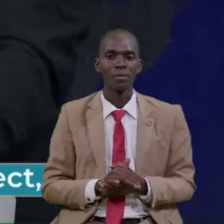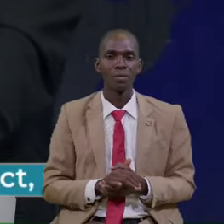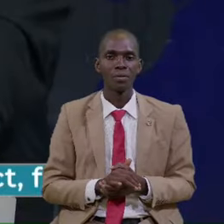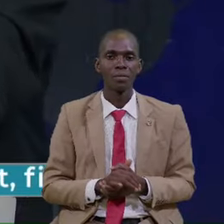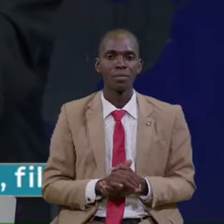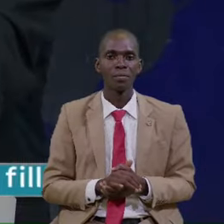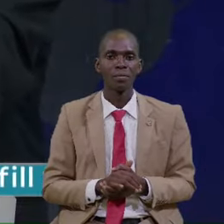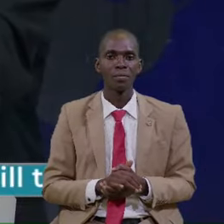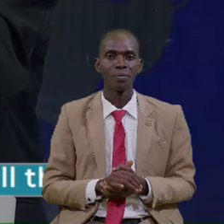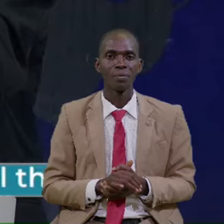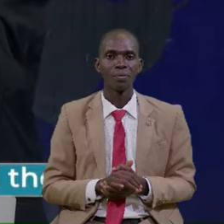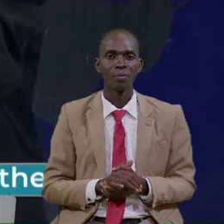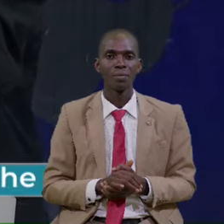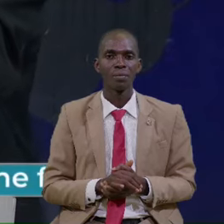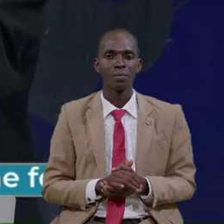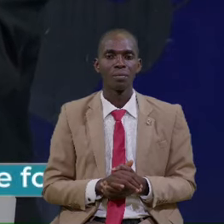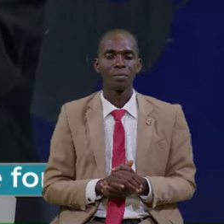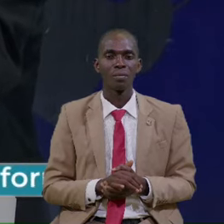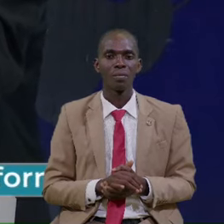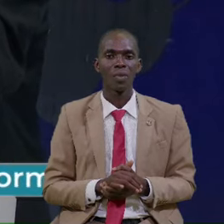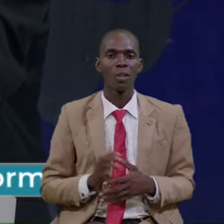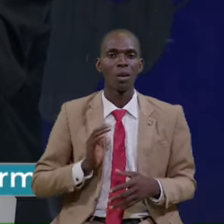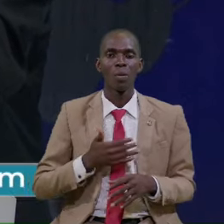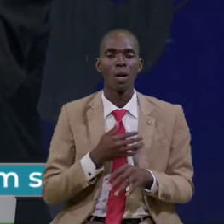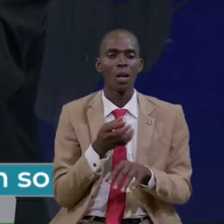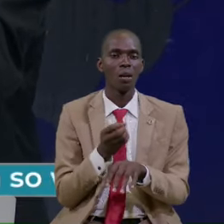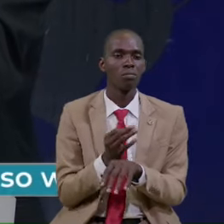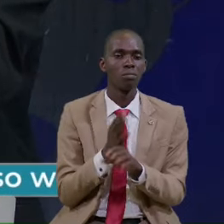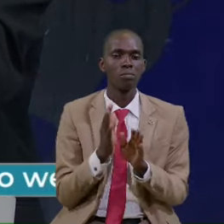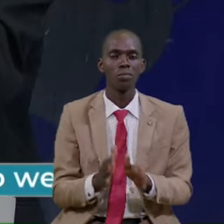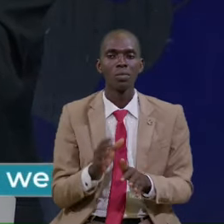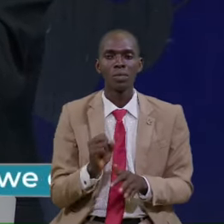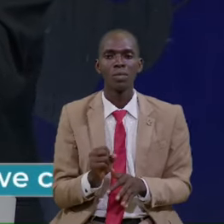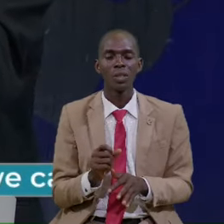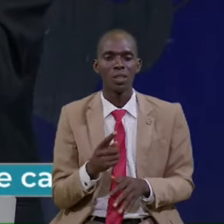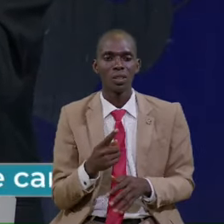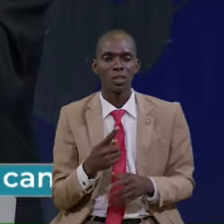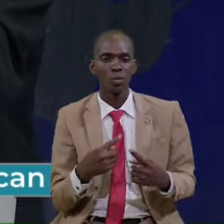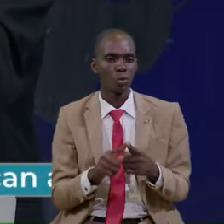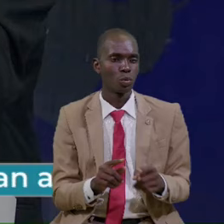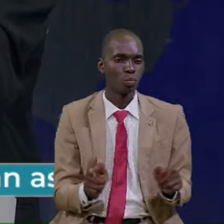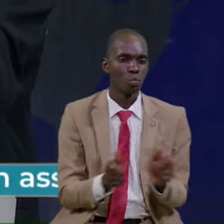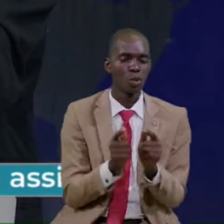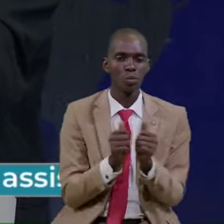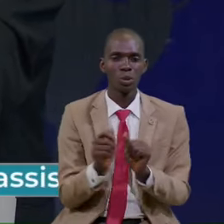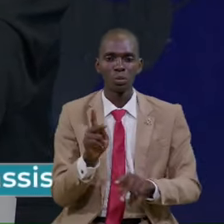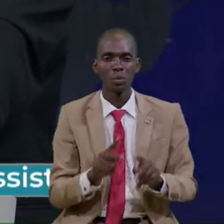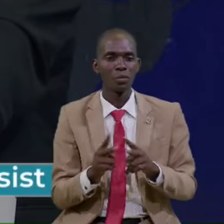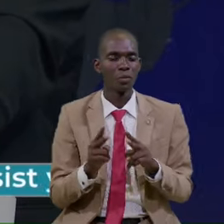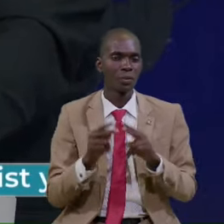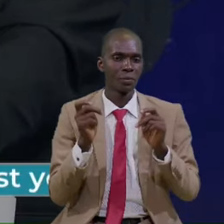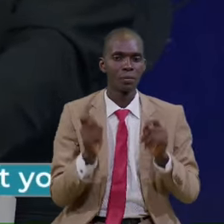important please uh counselors try to spot them out and encourage